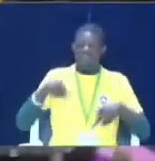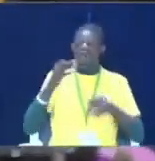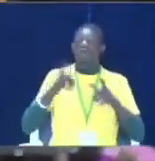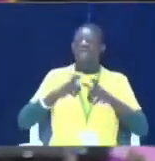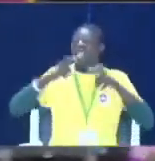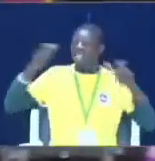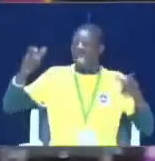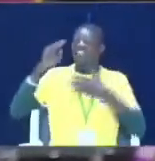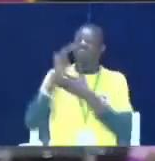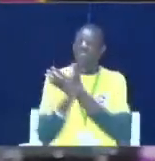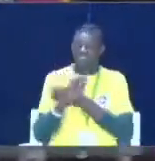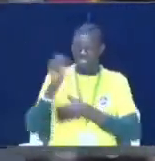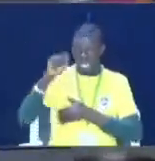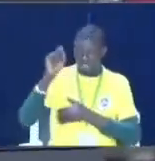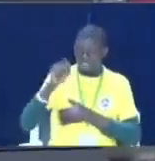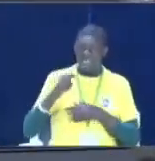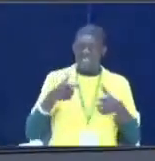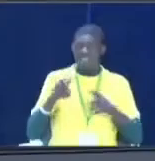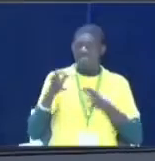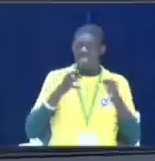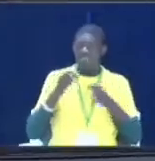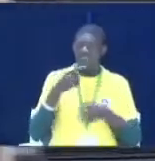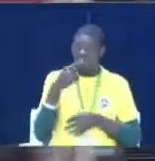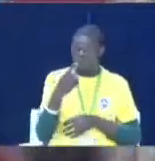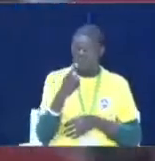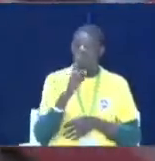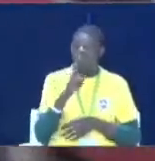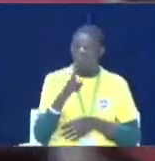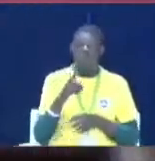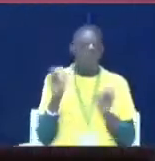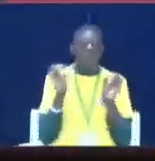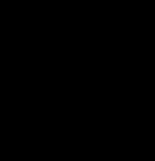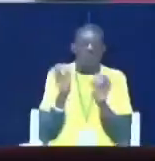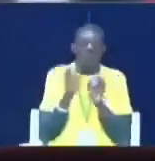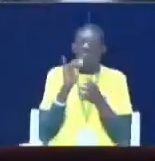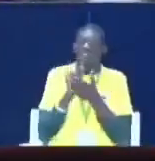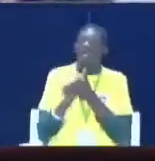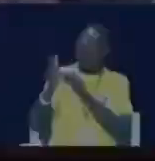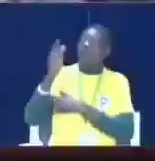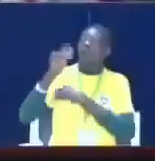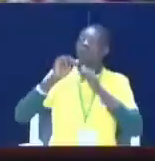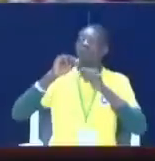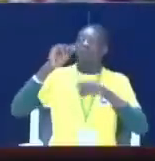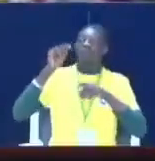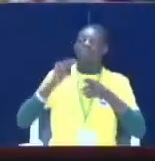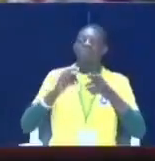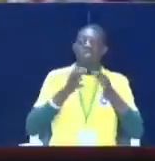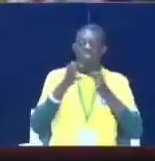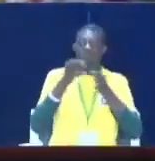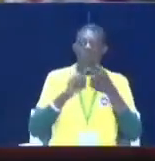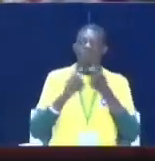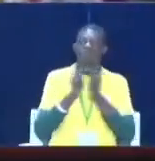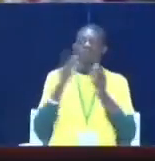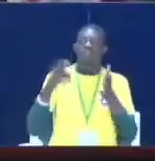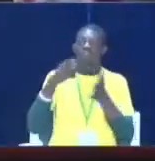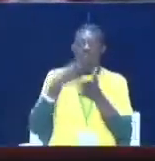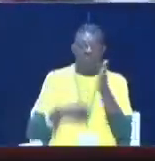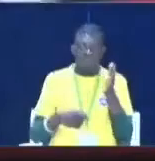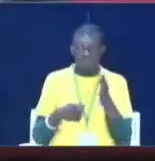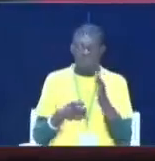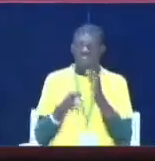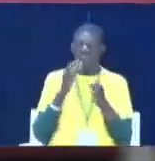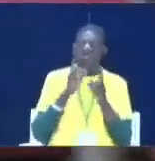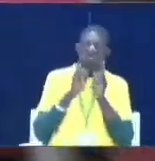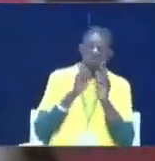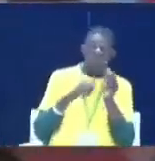enlargement. And let me tell you the truth. There is nothing God instructed us to do that does not come without a price. If you are